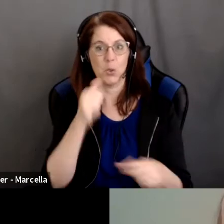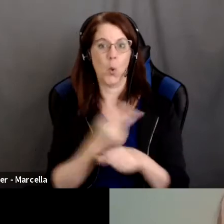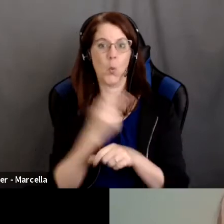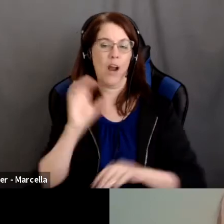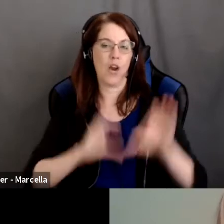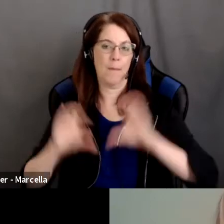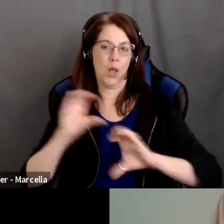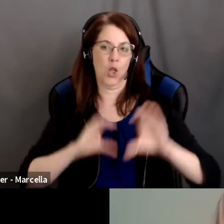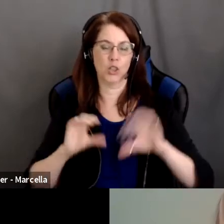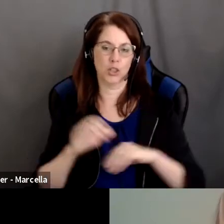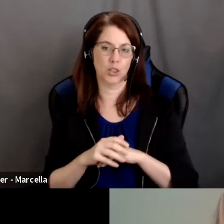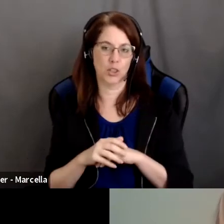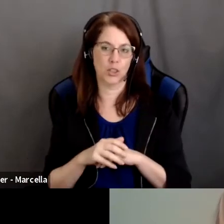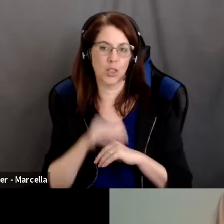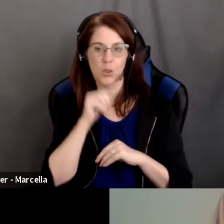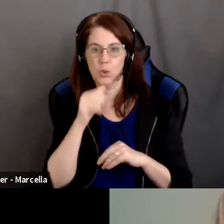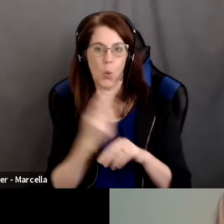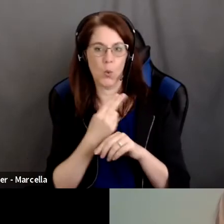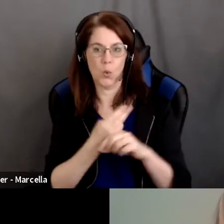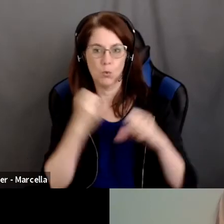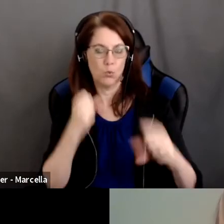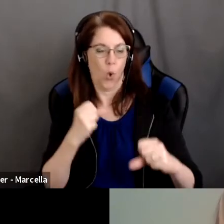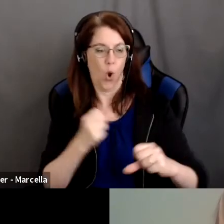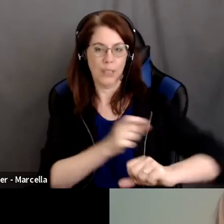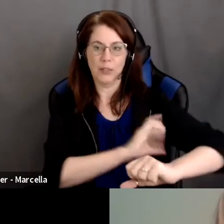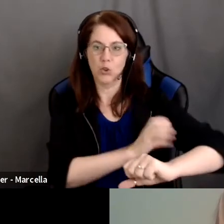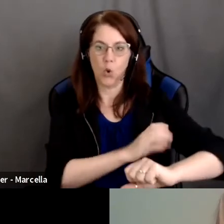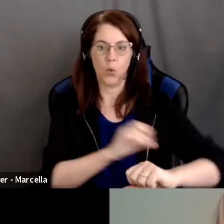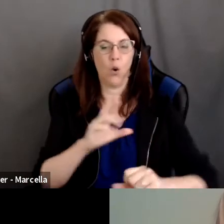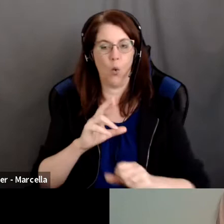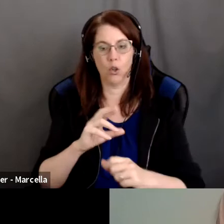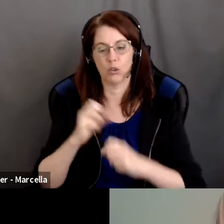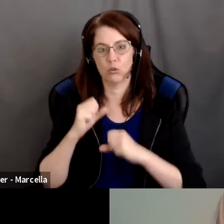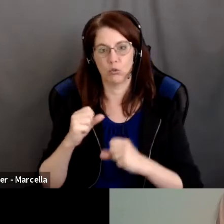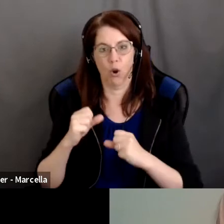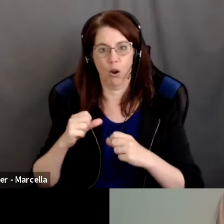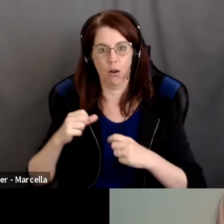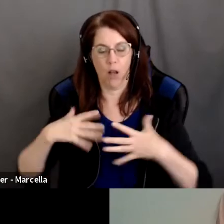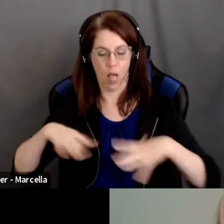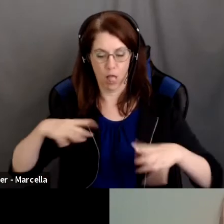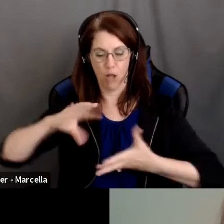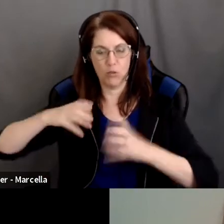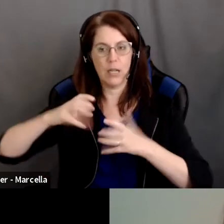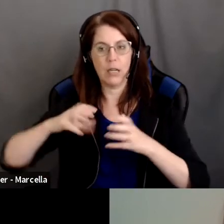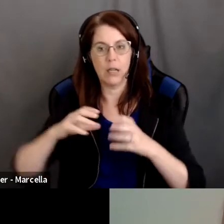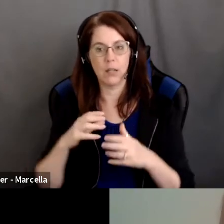don't wear strong deodorants or strong detergents or